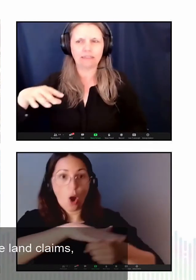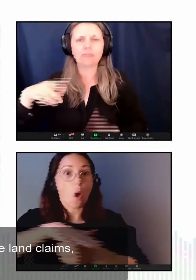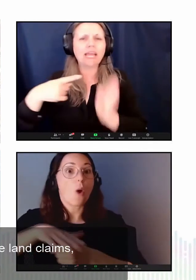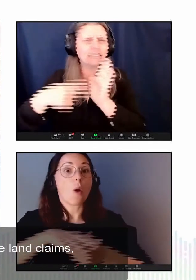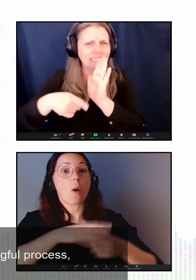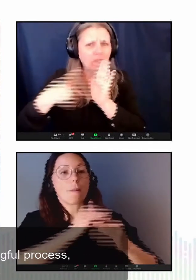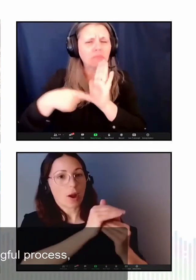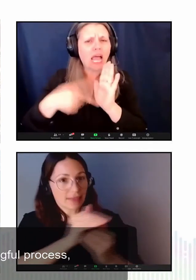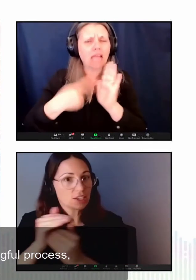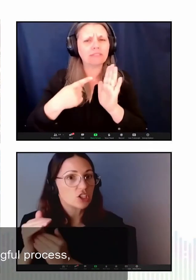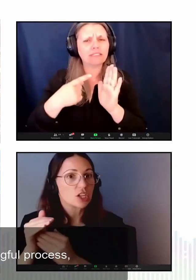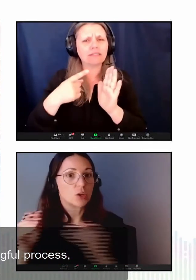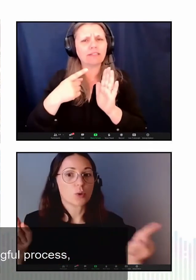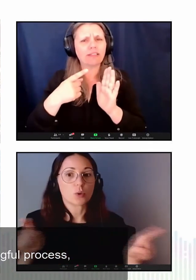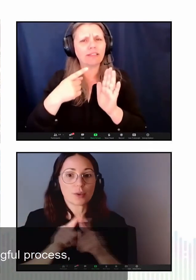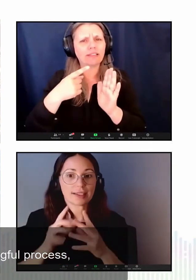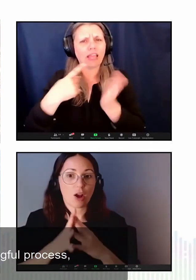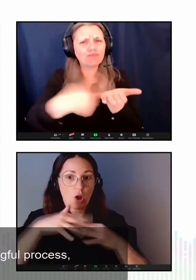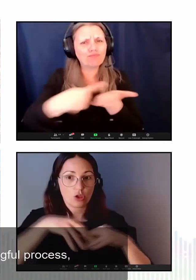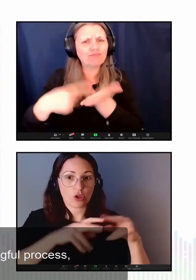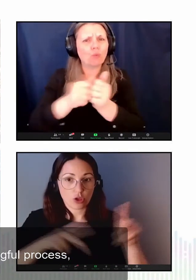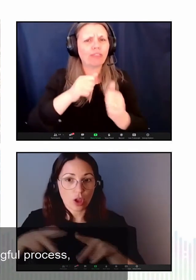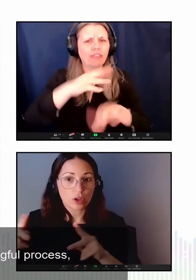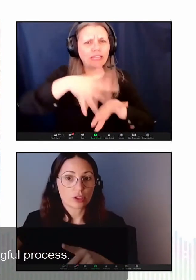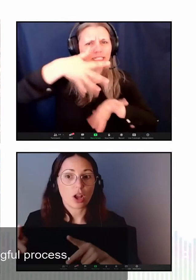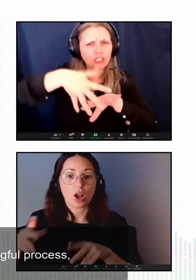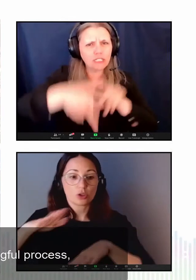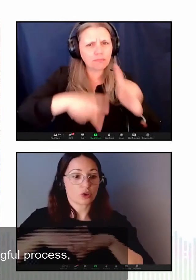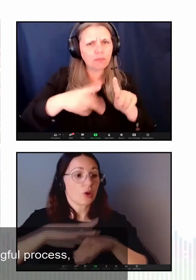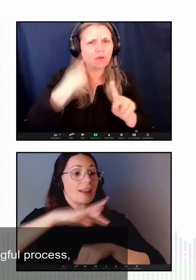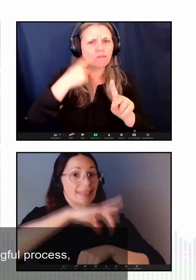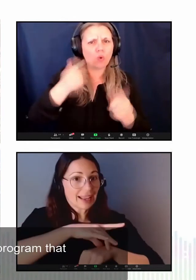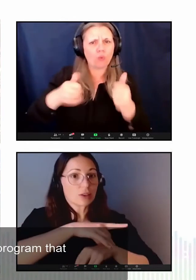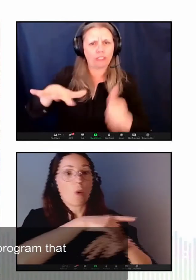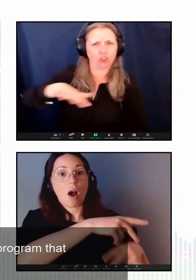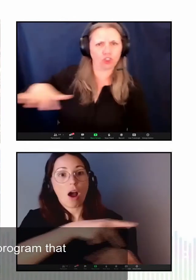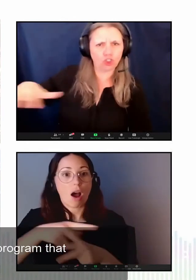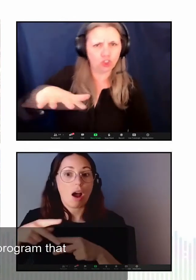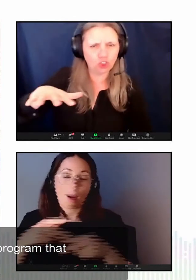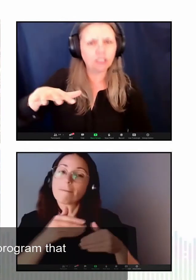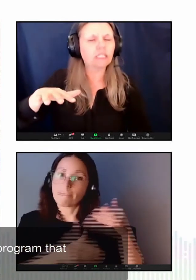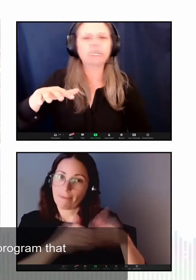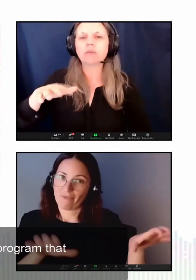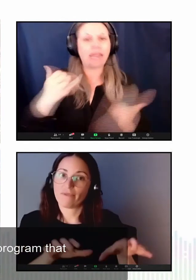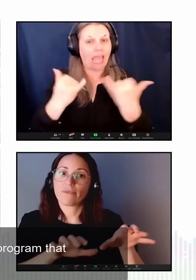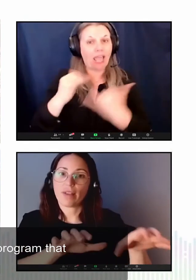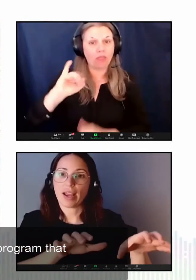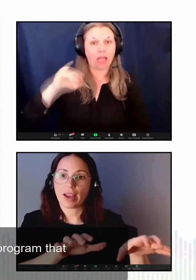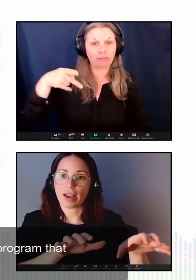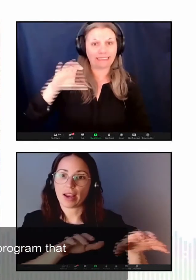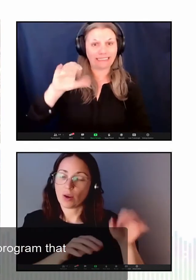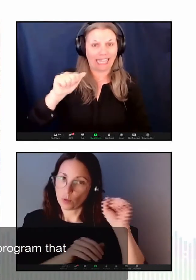claims, when we did land use plans. That was a meaningful process, but this takes it even further.